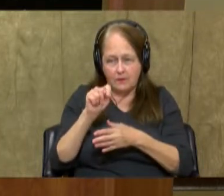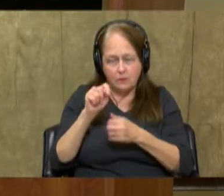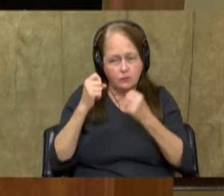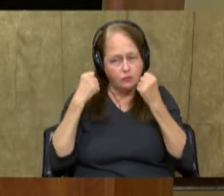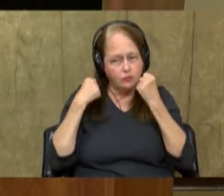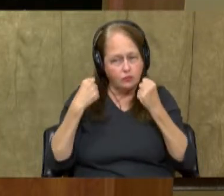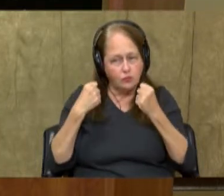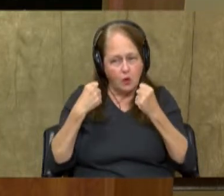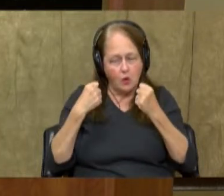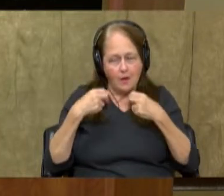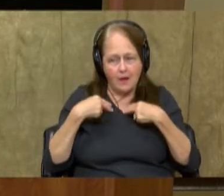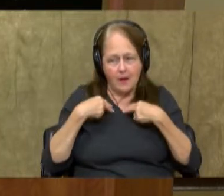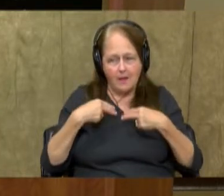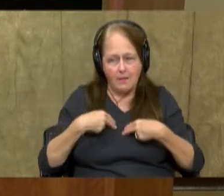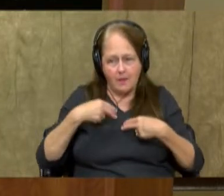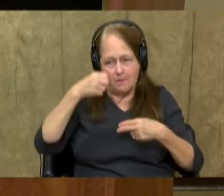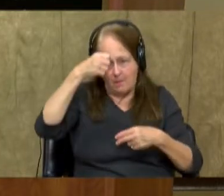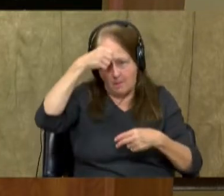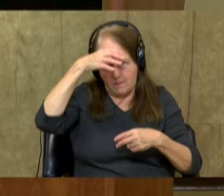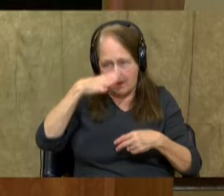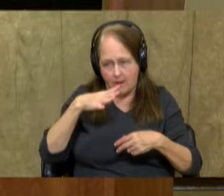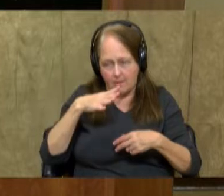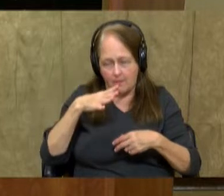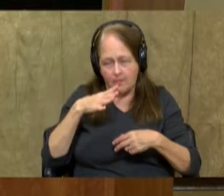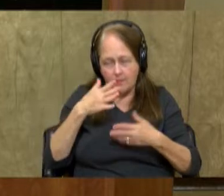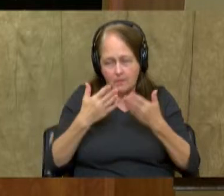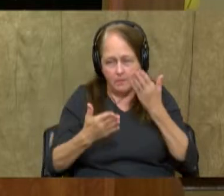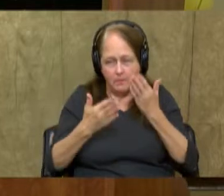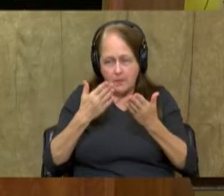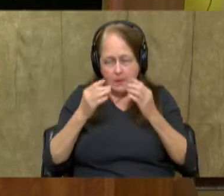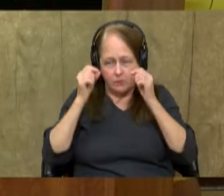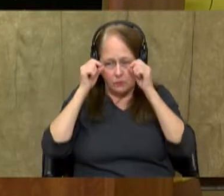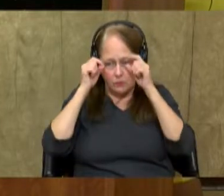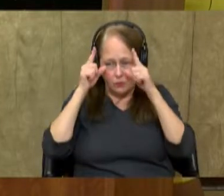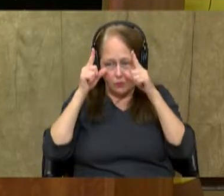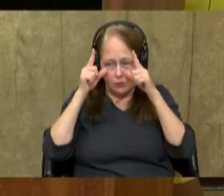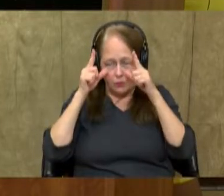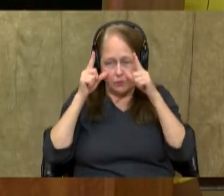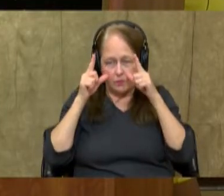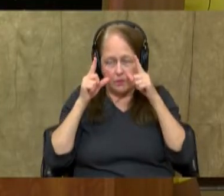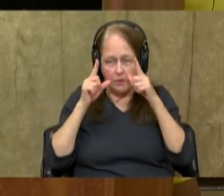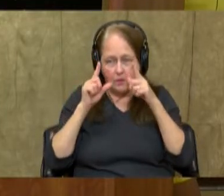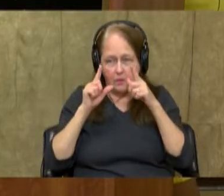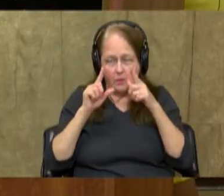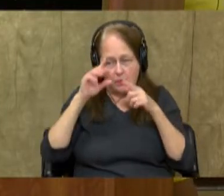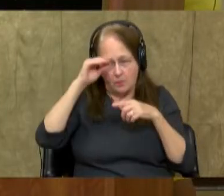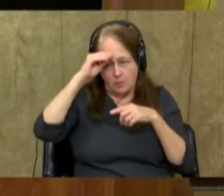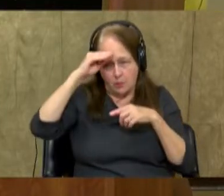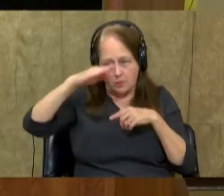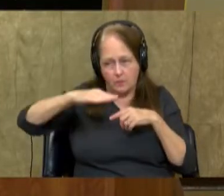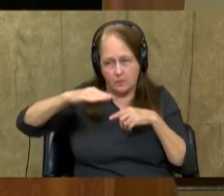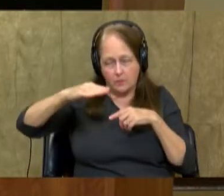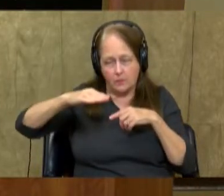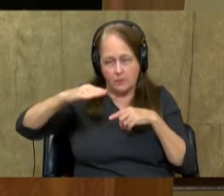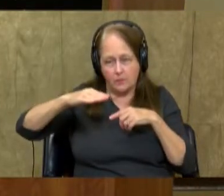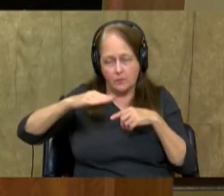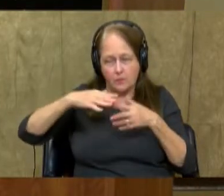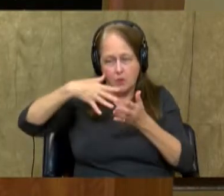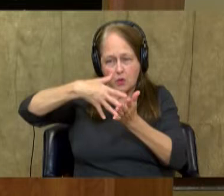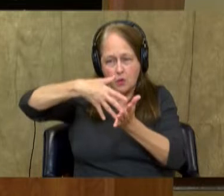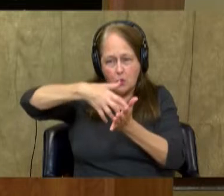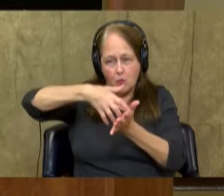man. So, you might be surprised to learn that as a boy, he was